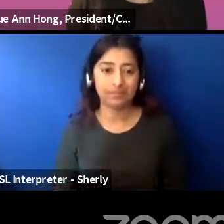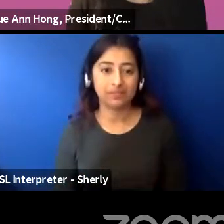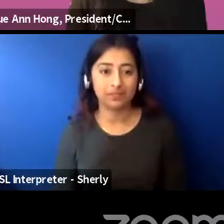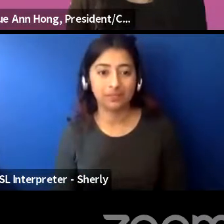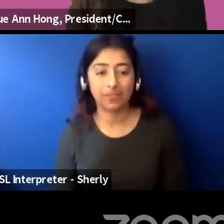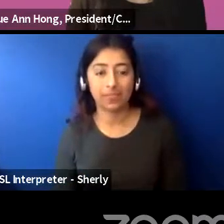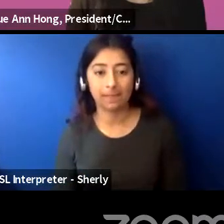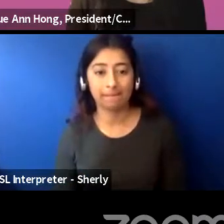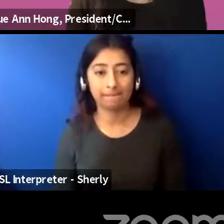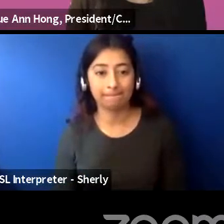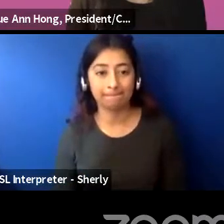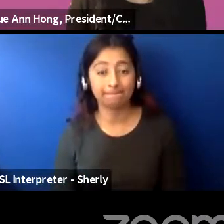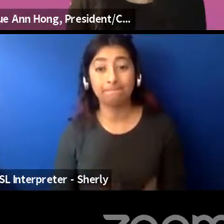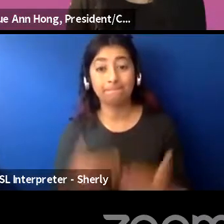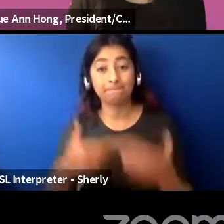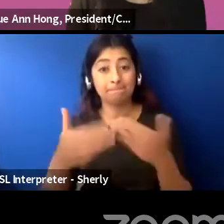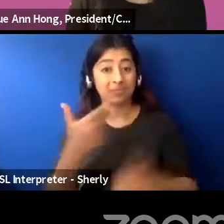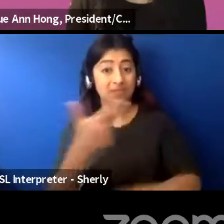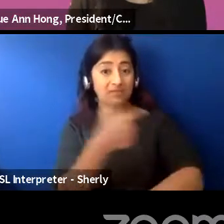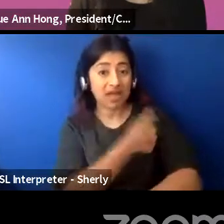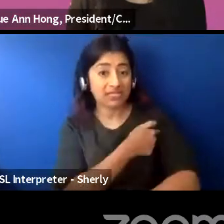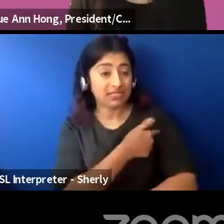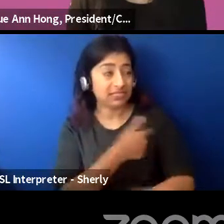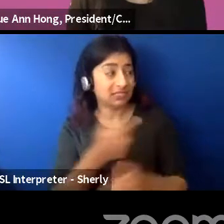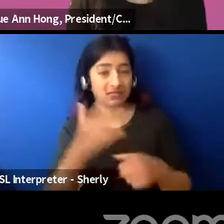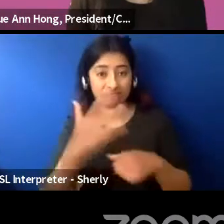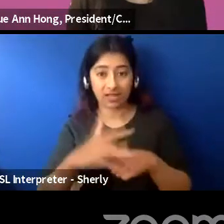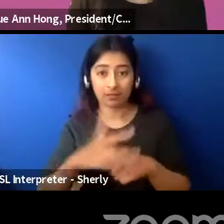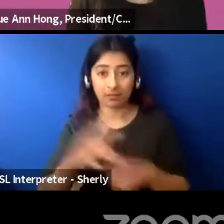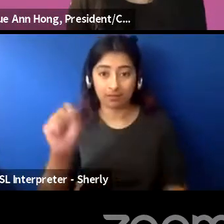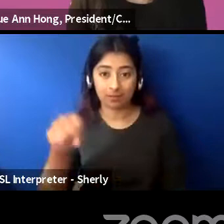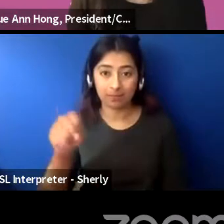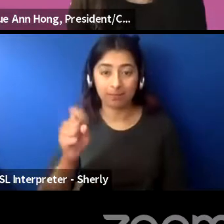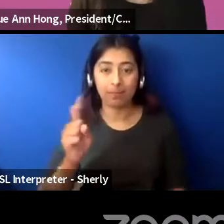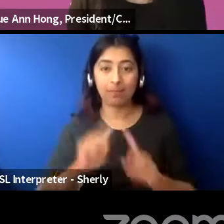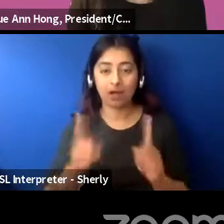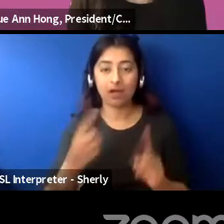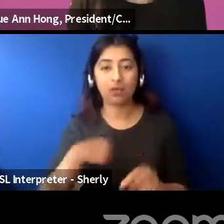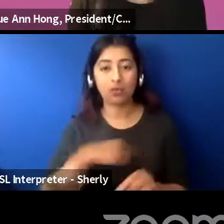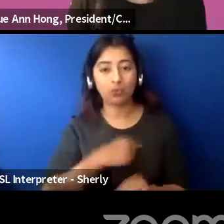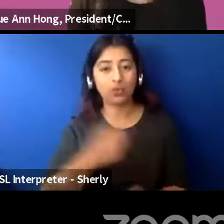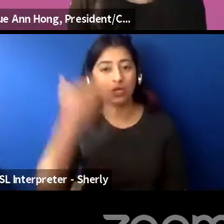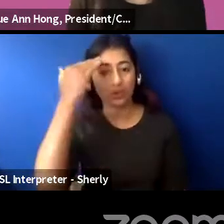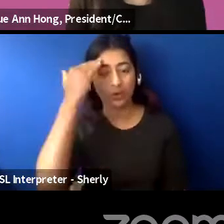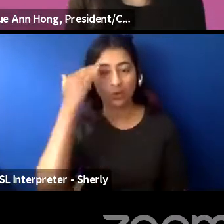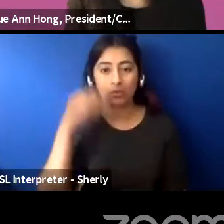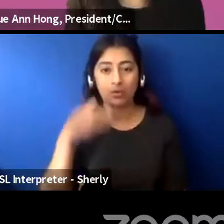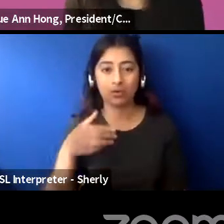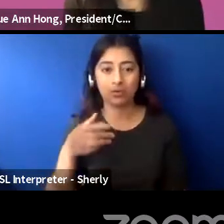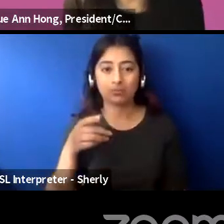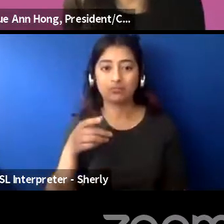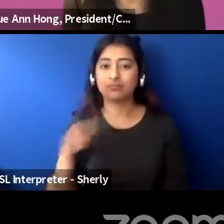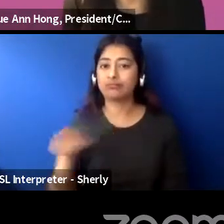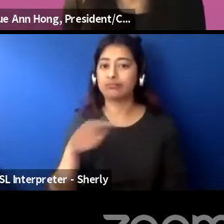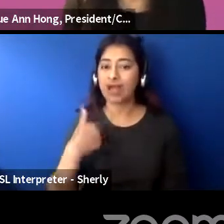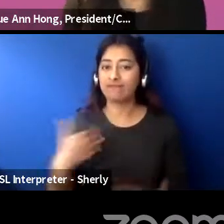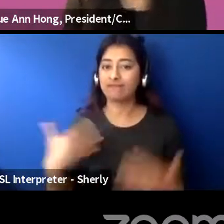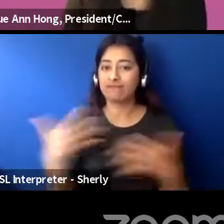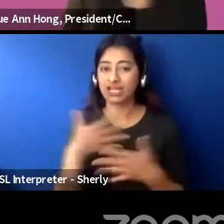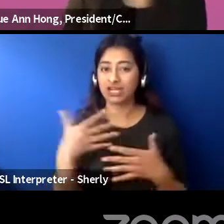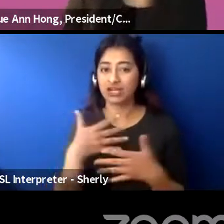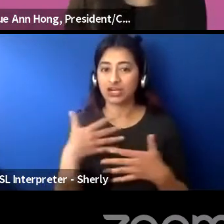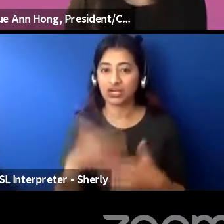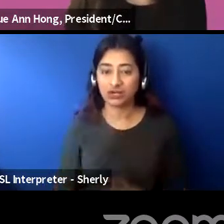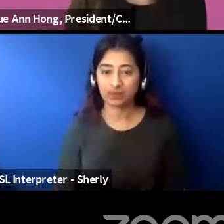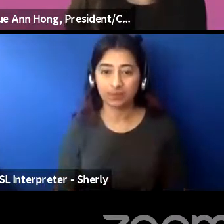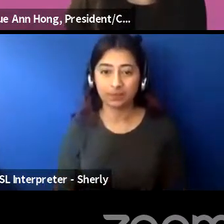the vaccine is available, but as was mentioned, we know that there is a fear. And so I appreciate